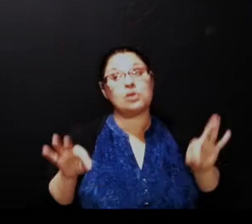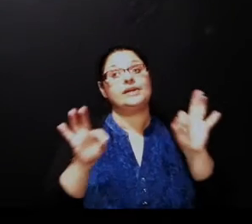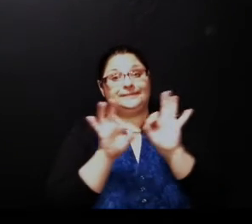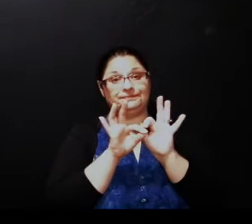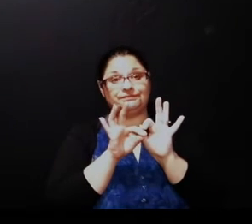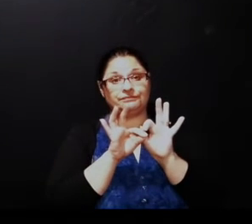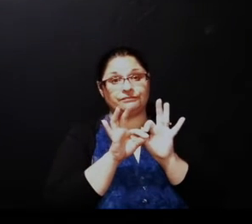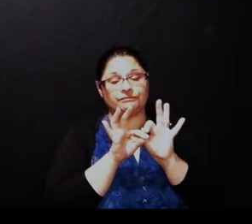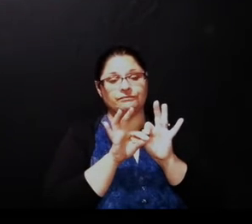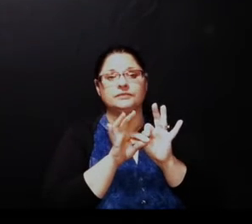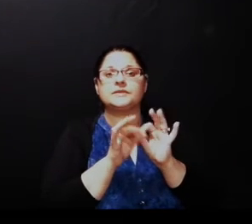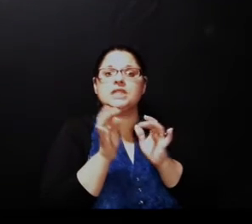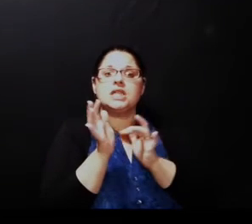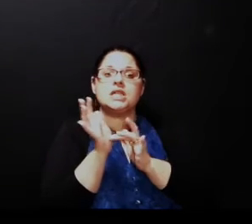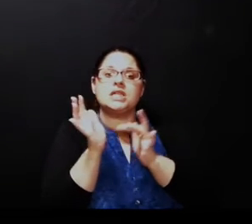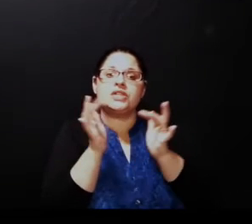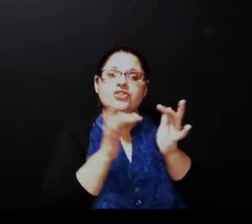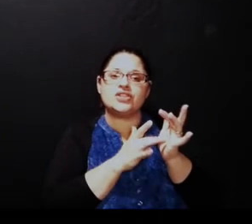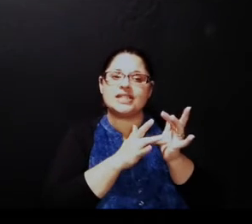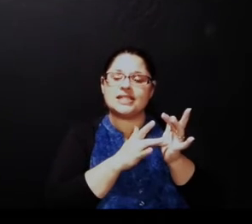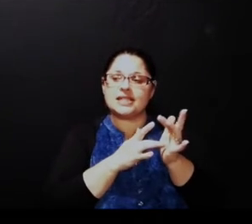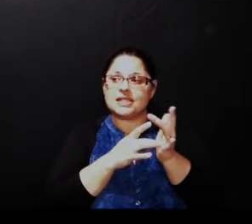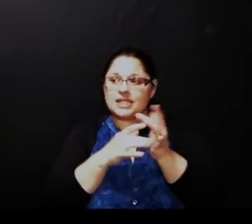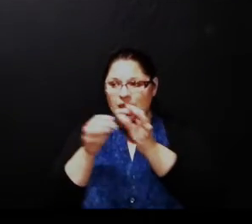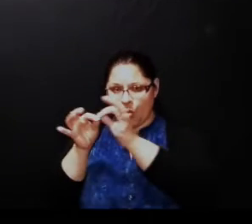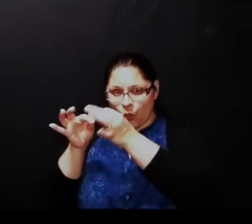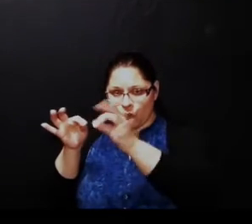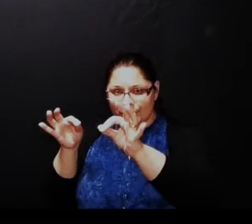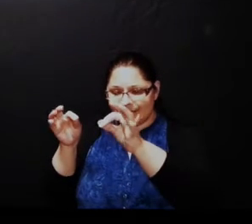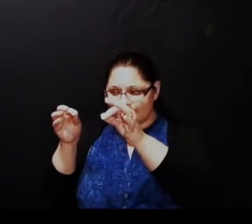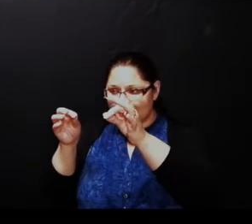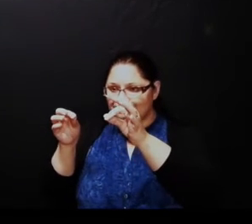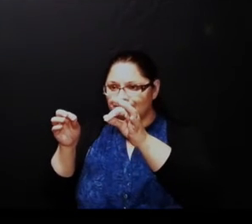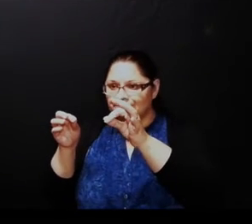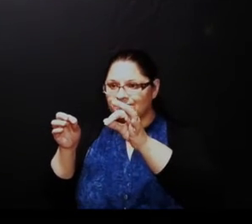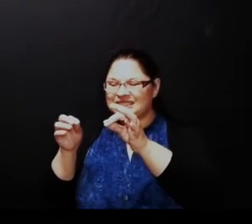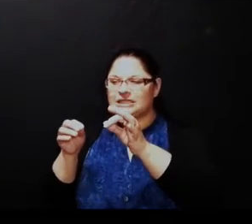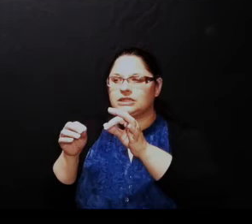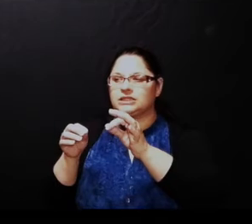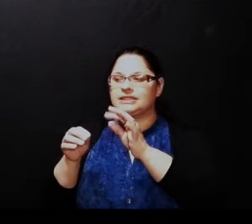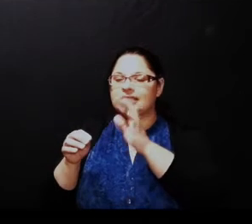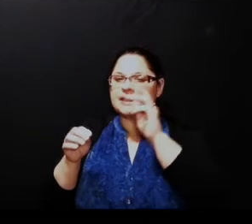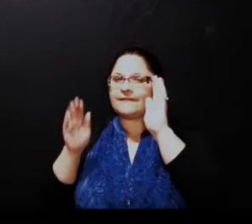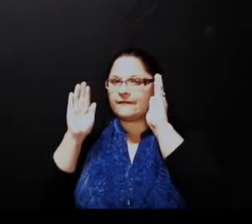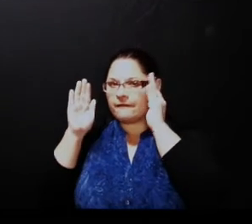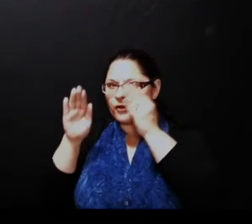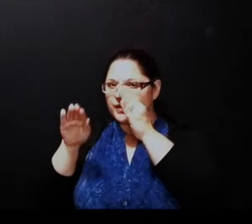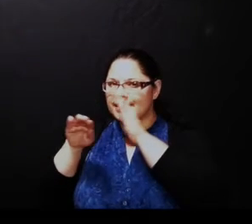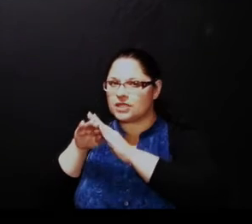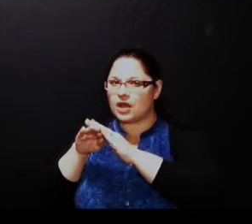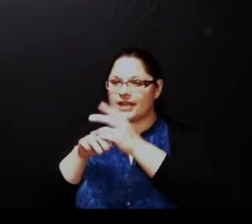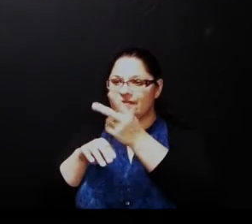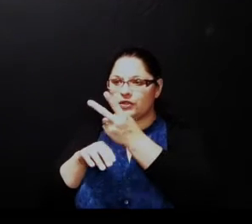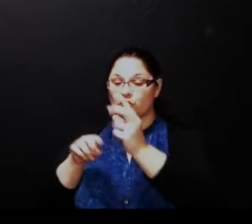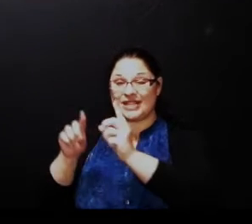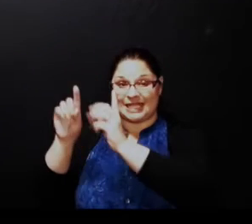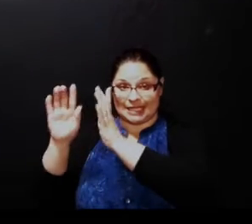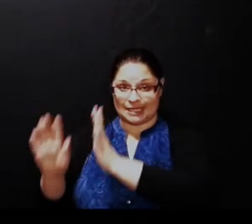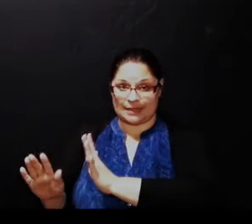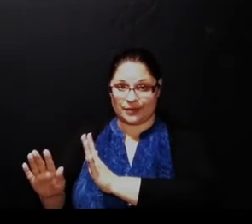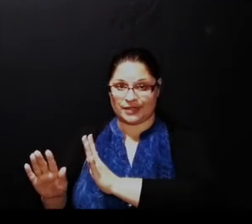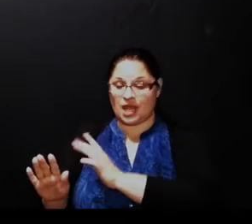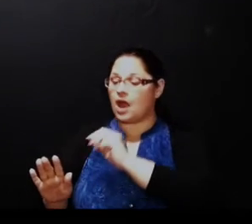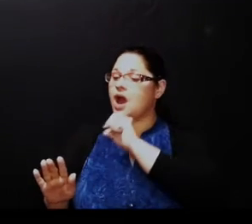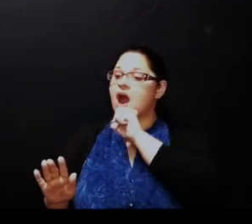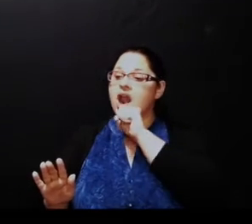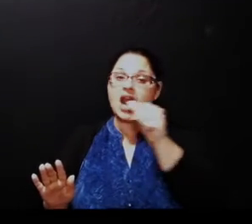words of Jesus as he speaks in this passage are a reply to Philip and Andrew, not to the group of Greek men. Scripture does not give us